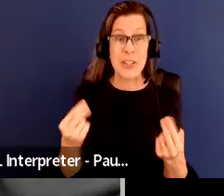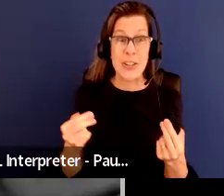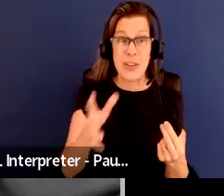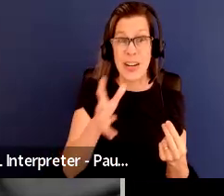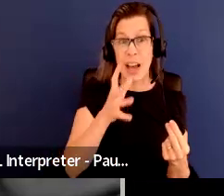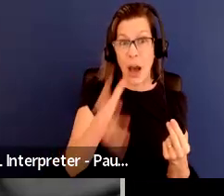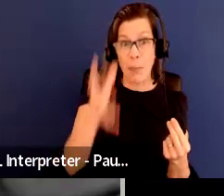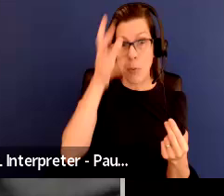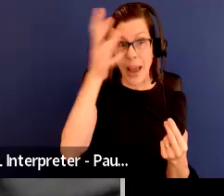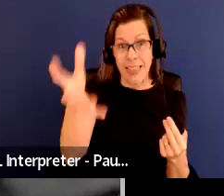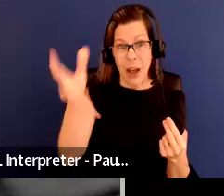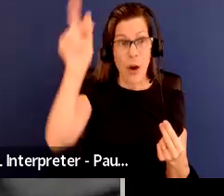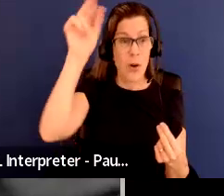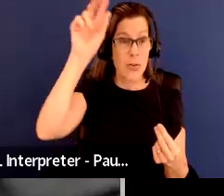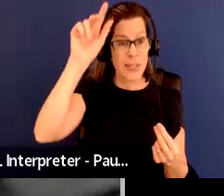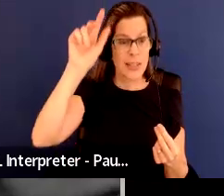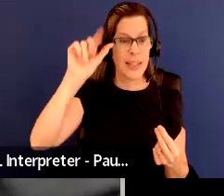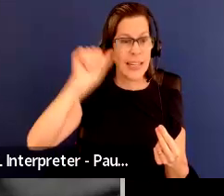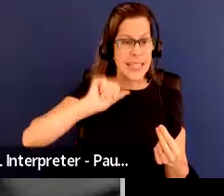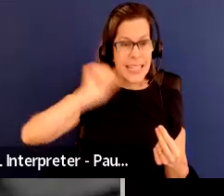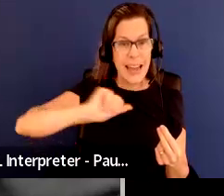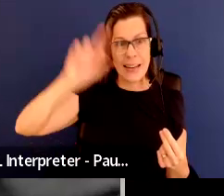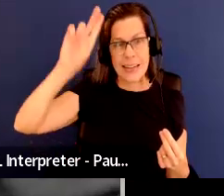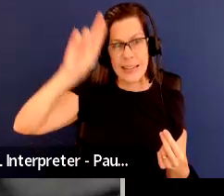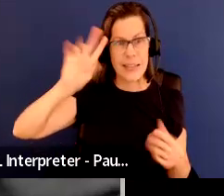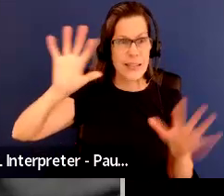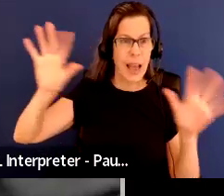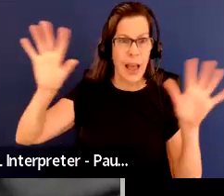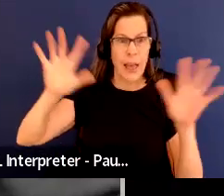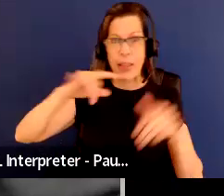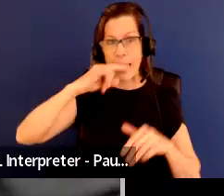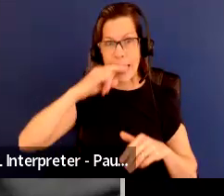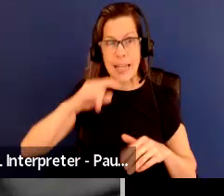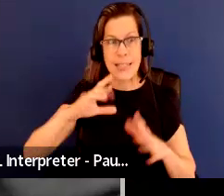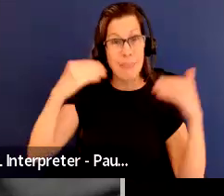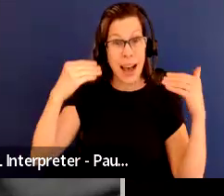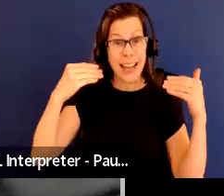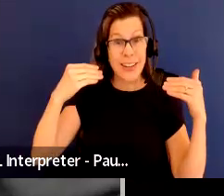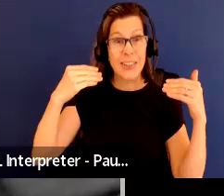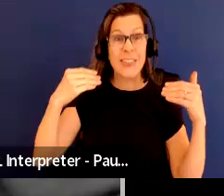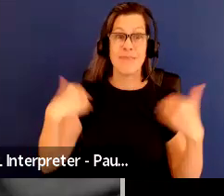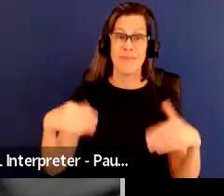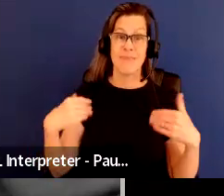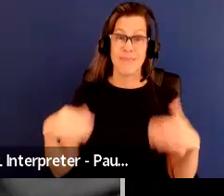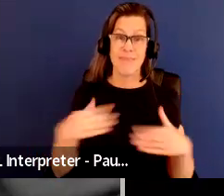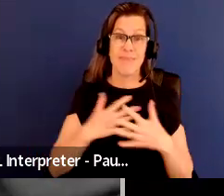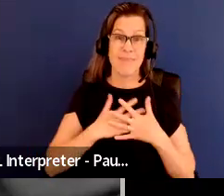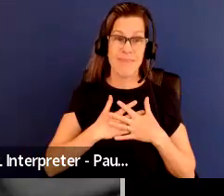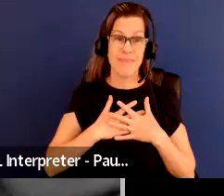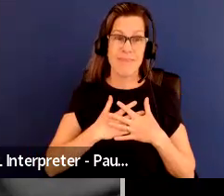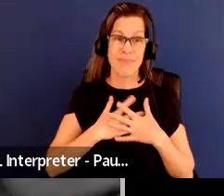and tios and kids and abuelas. And I love just the smiles on their faces. It's like a